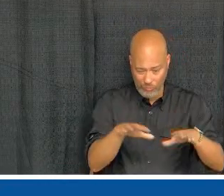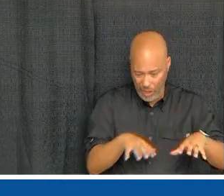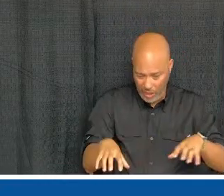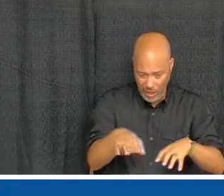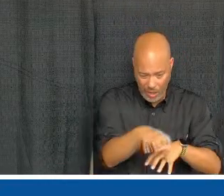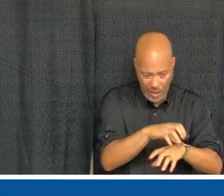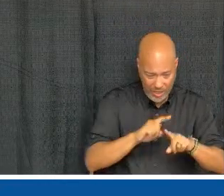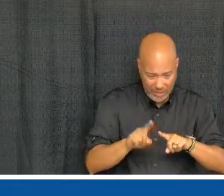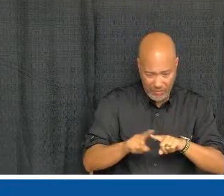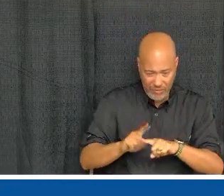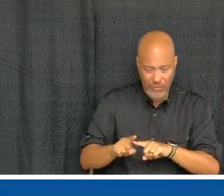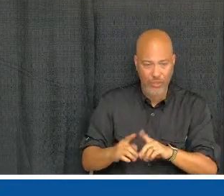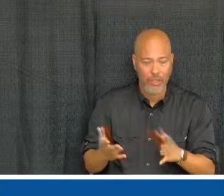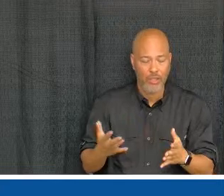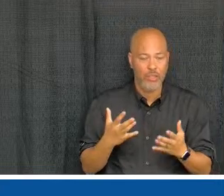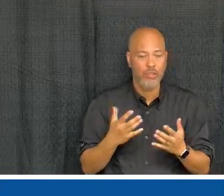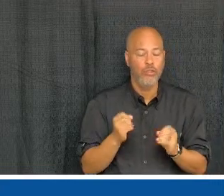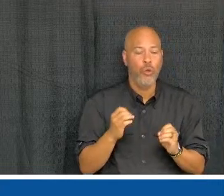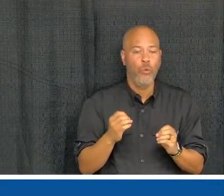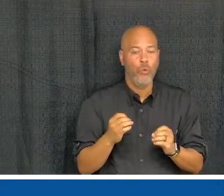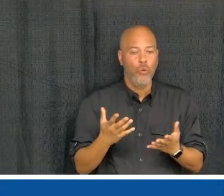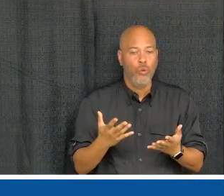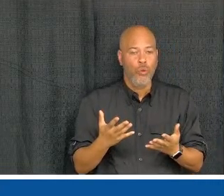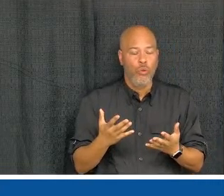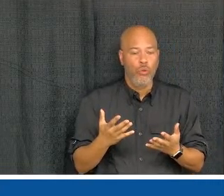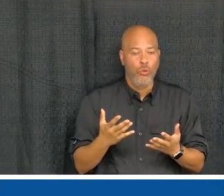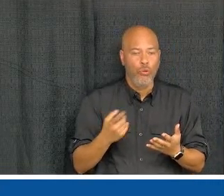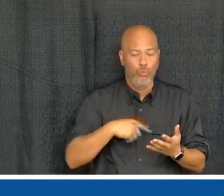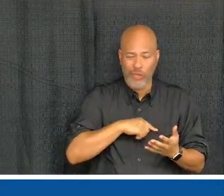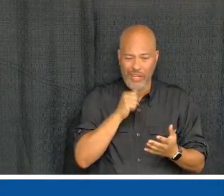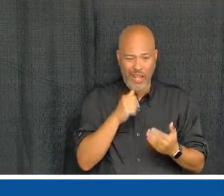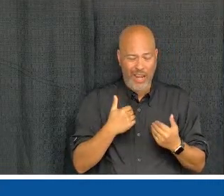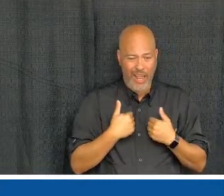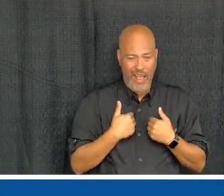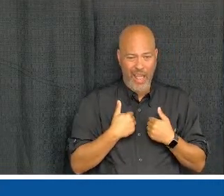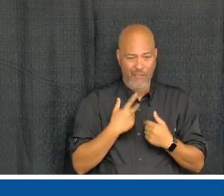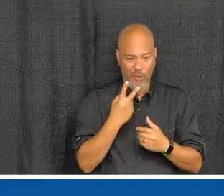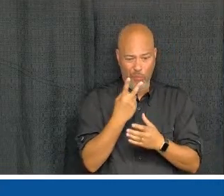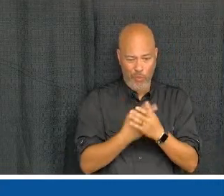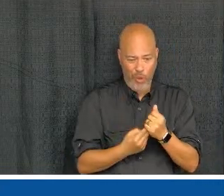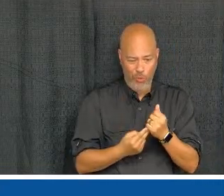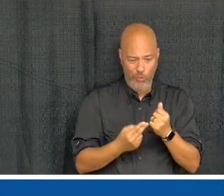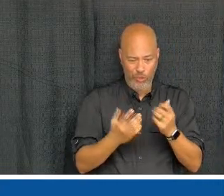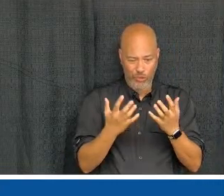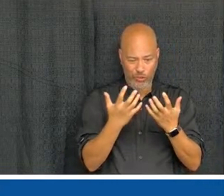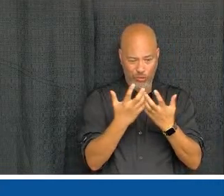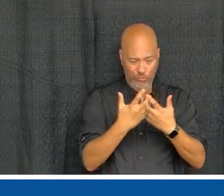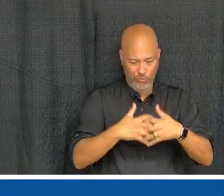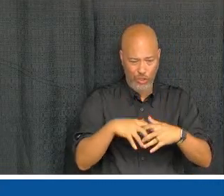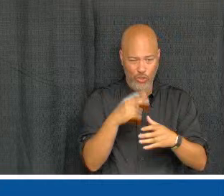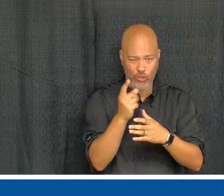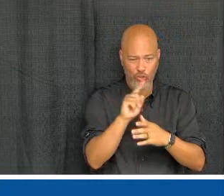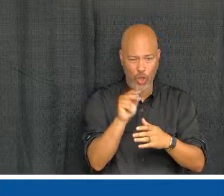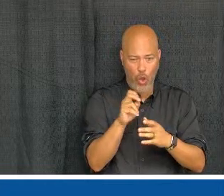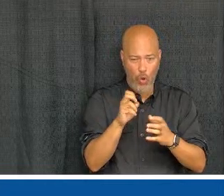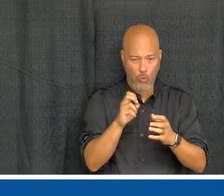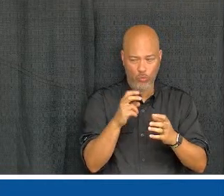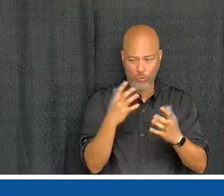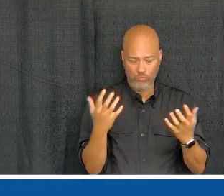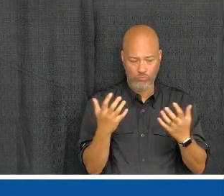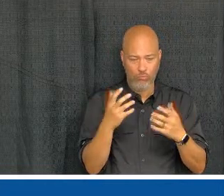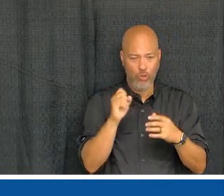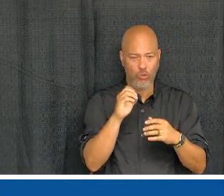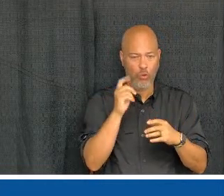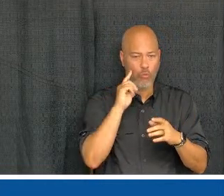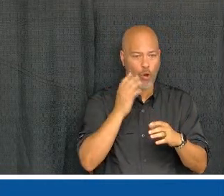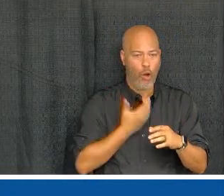other. And we don't really have a commercial industrial hybrid zone yet. That's one of the things we're going to be looking at for